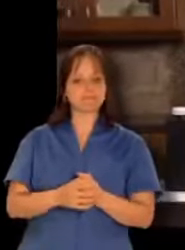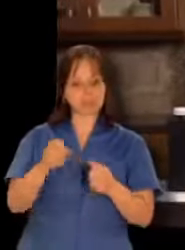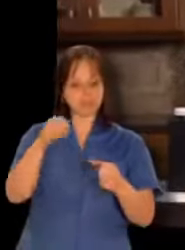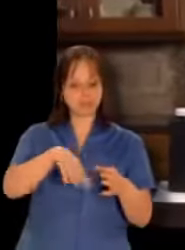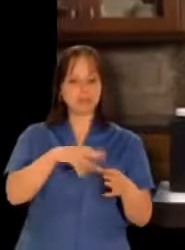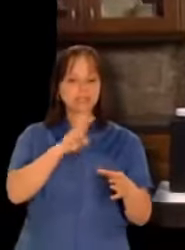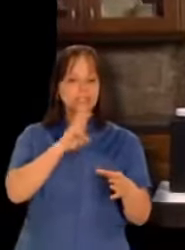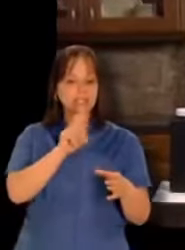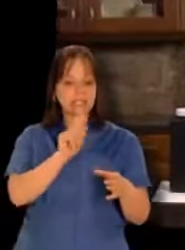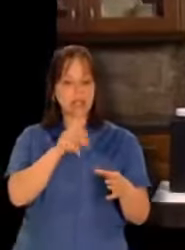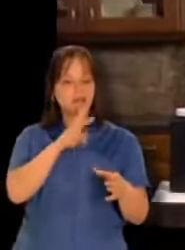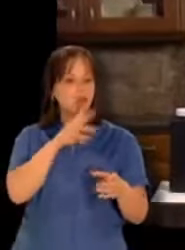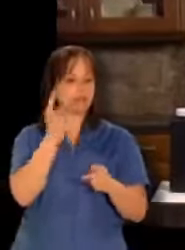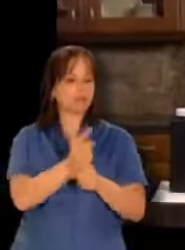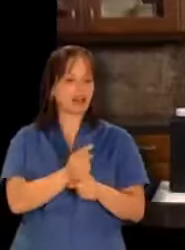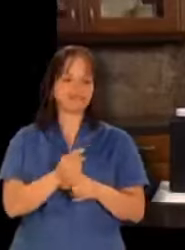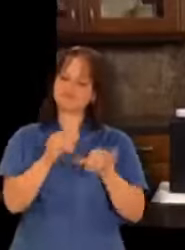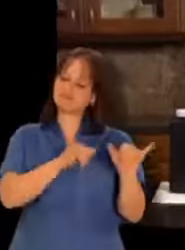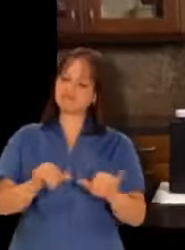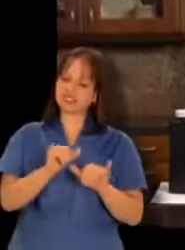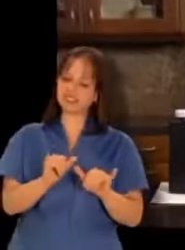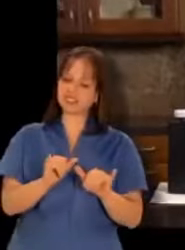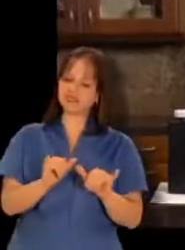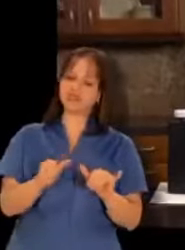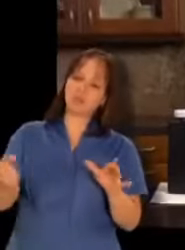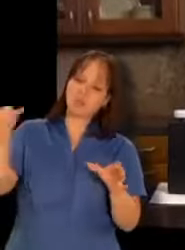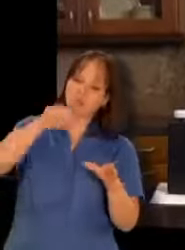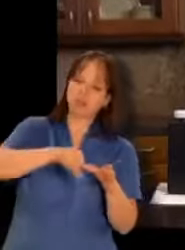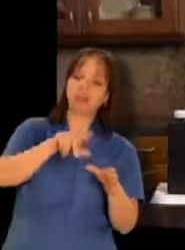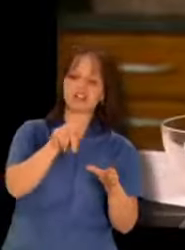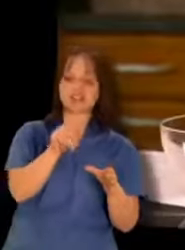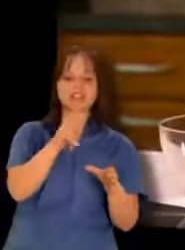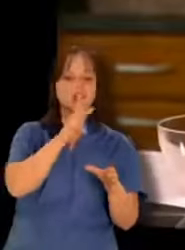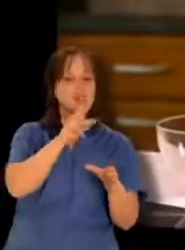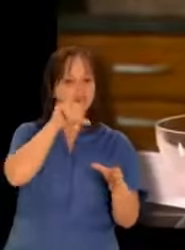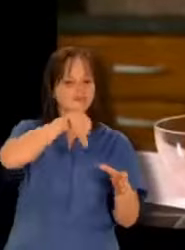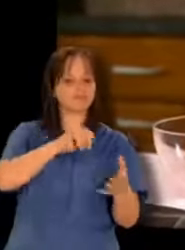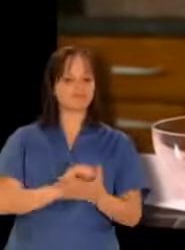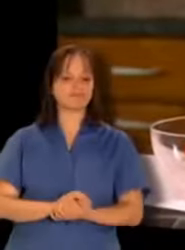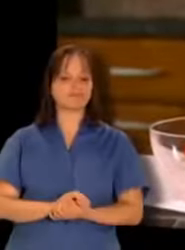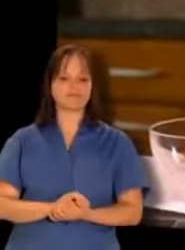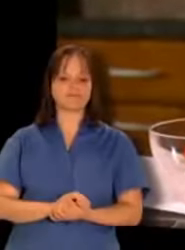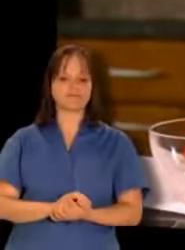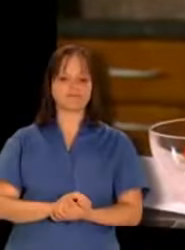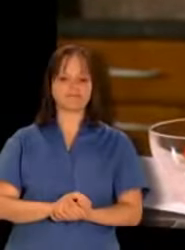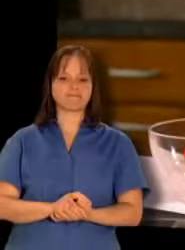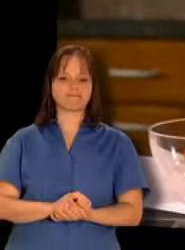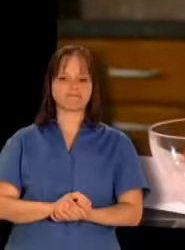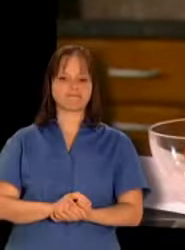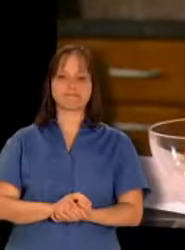them in the tap water, right? So we're just going to simulate that by pouring some tap water in here.